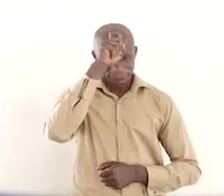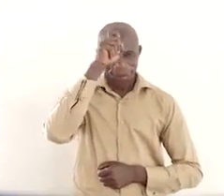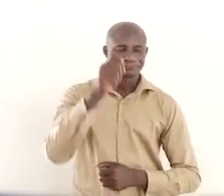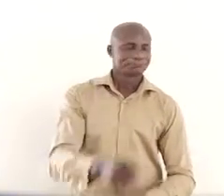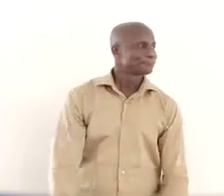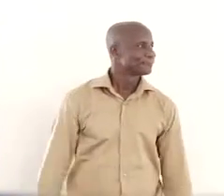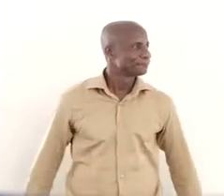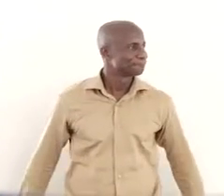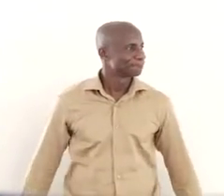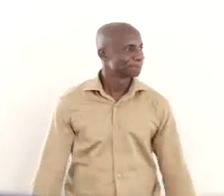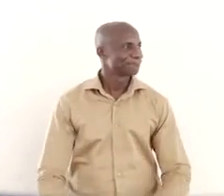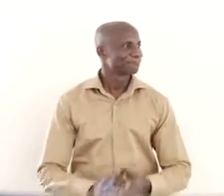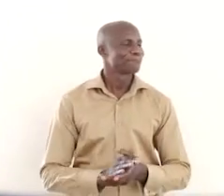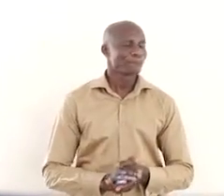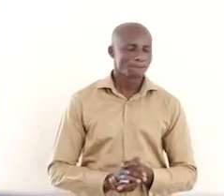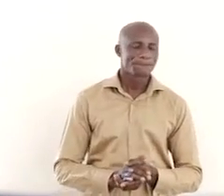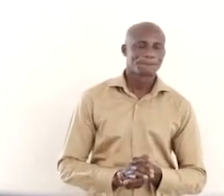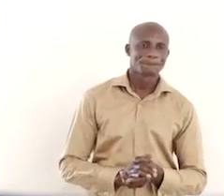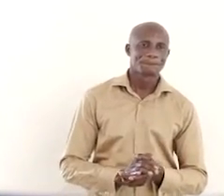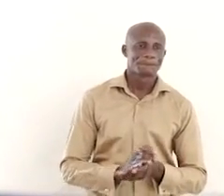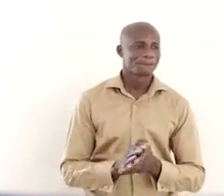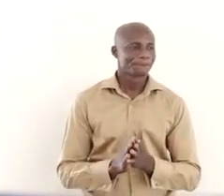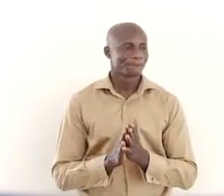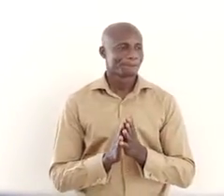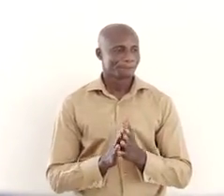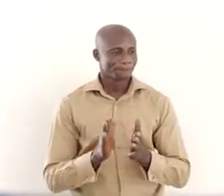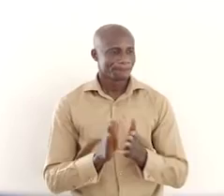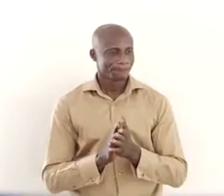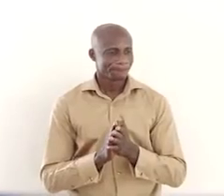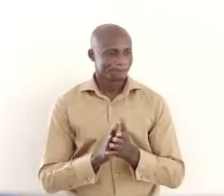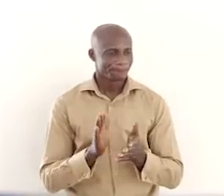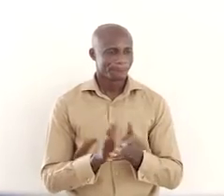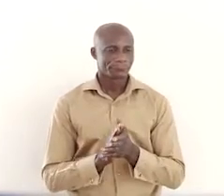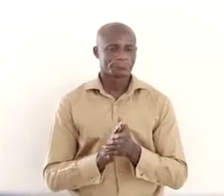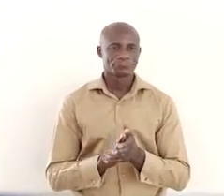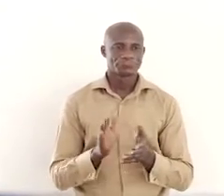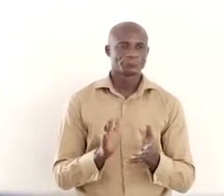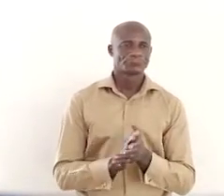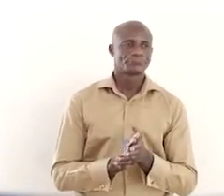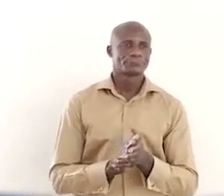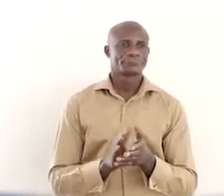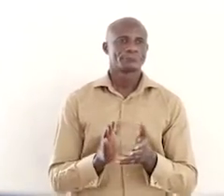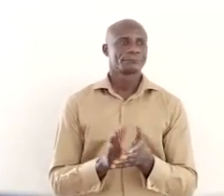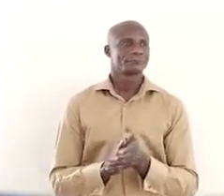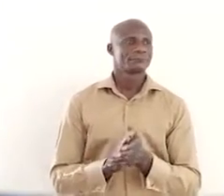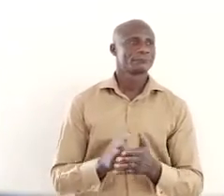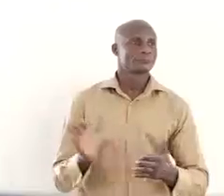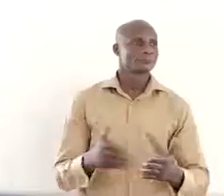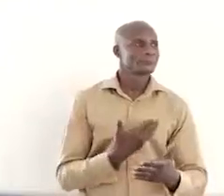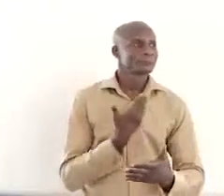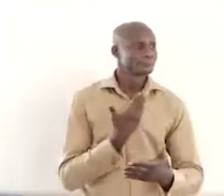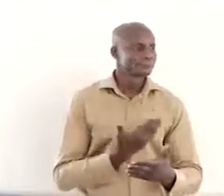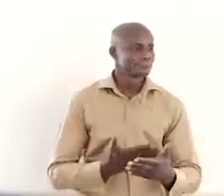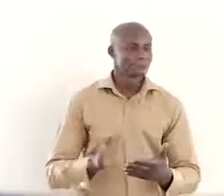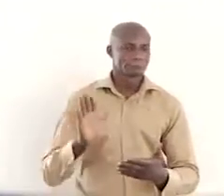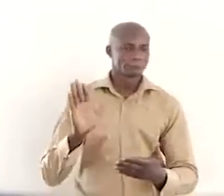an angelic chant I proclaim the jubilation of rejuvenation. I